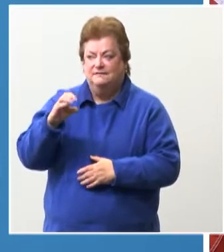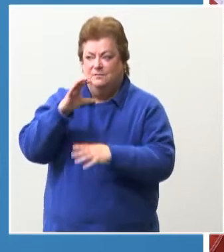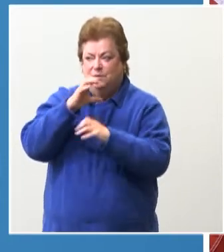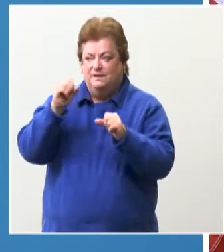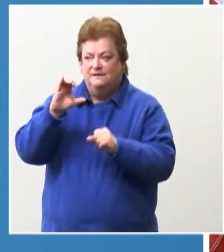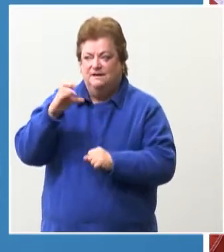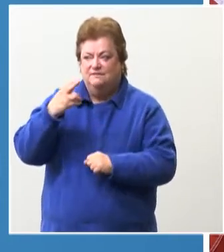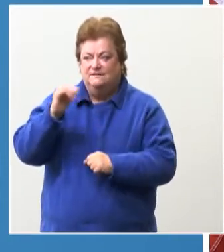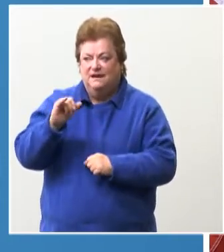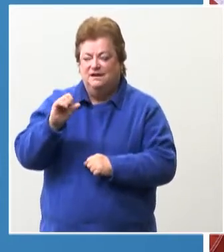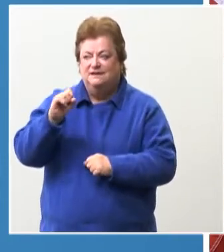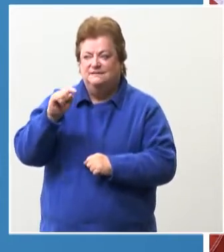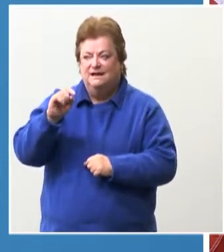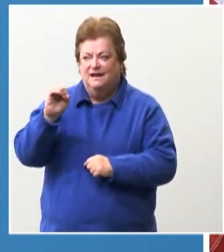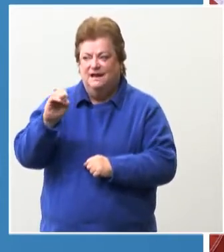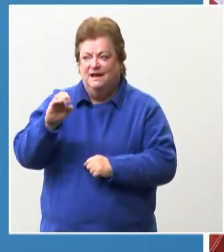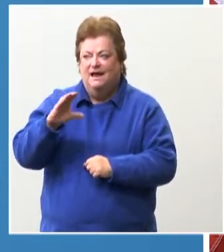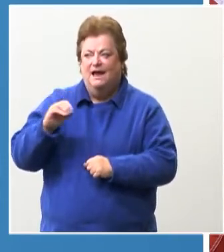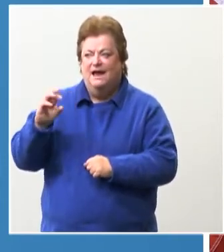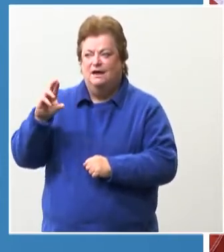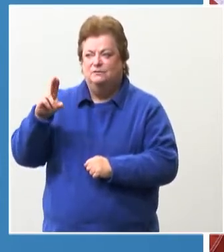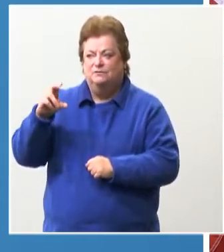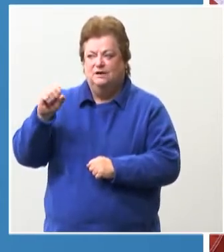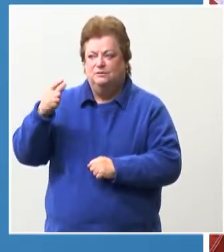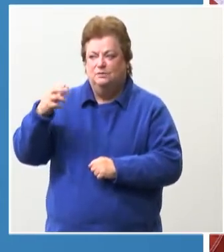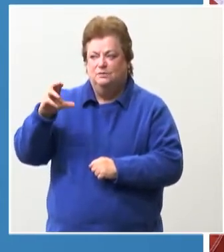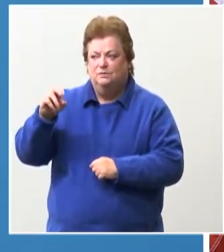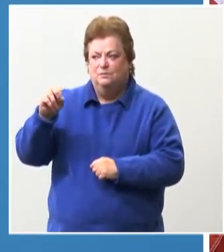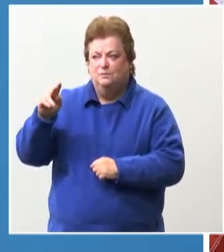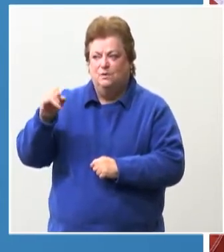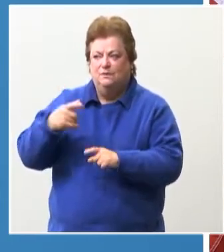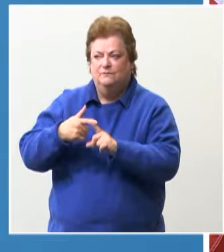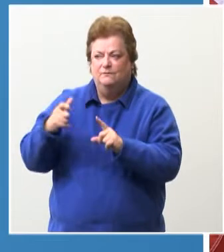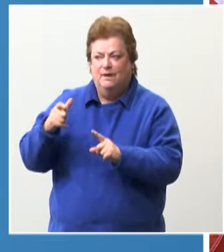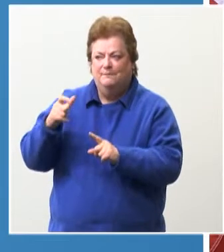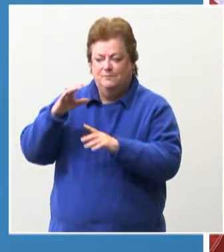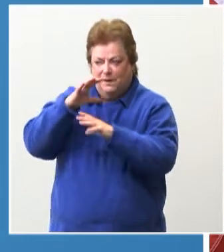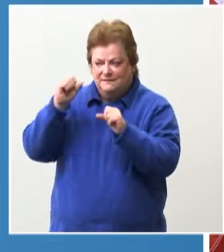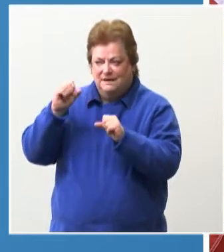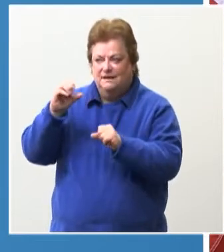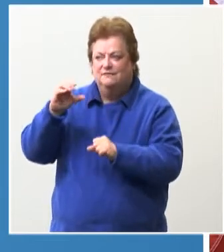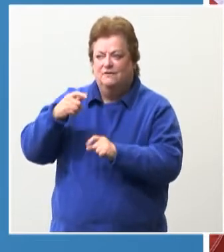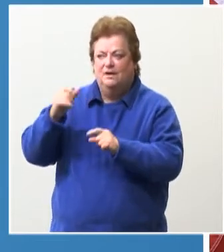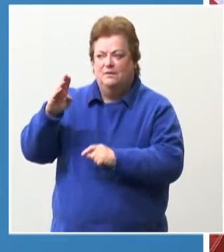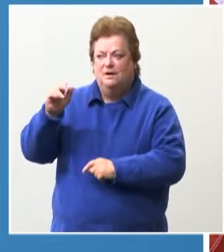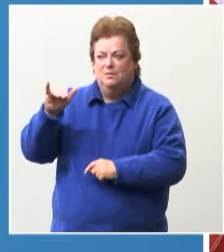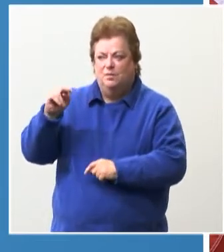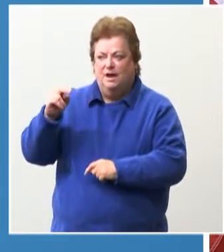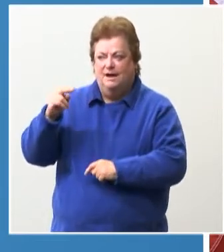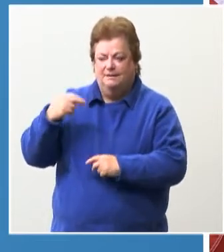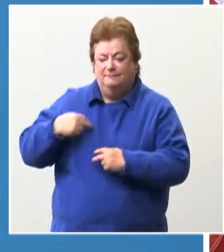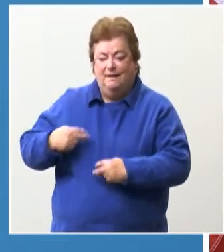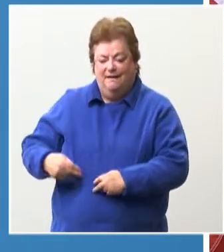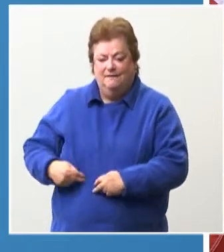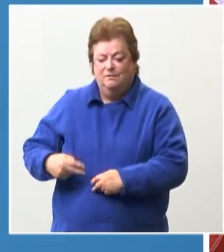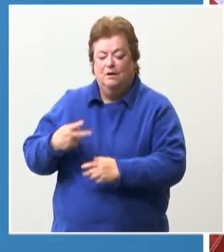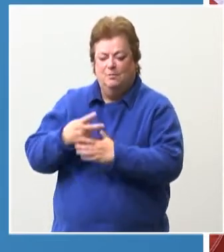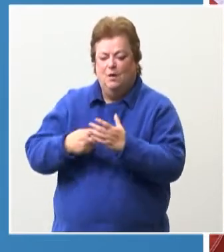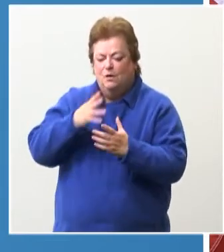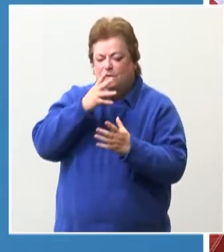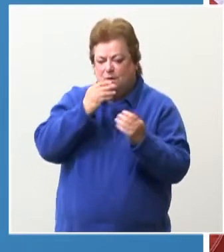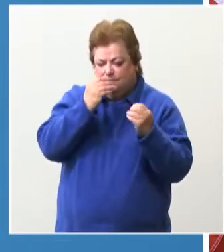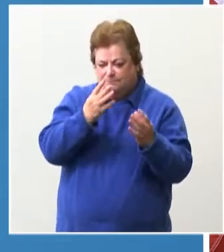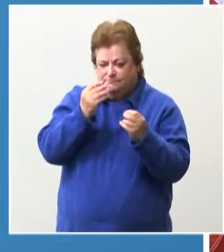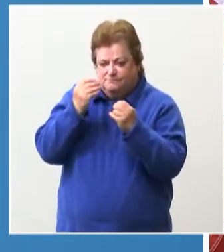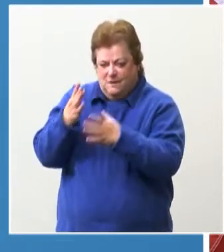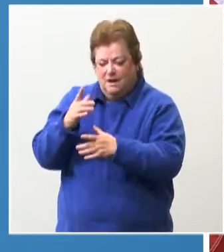Nebraska Heart, and Russ Grenwell, President and CEO of Bryan Health. Both Derek and Russ will provide an update on the